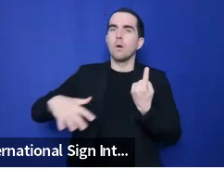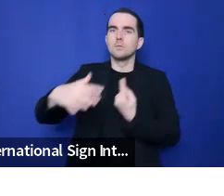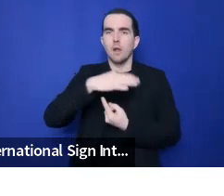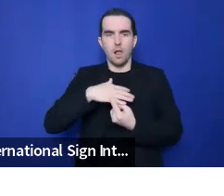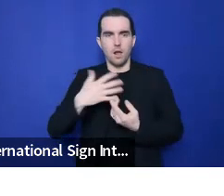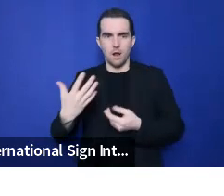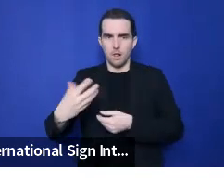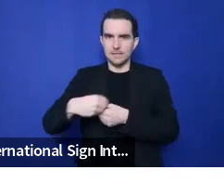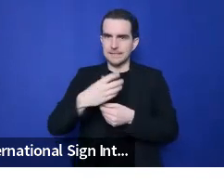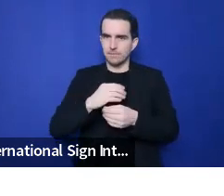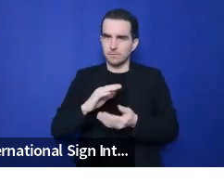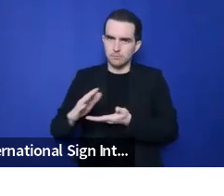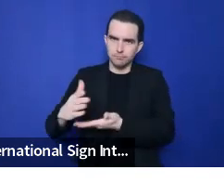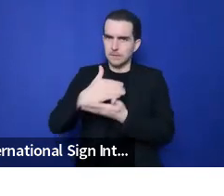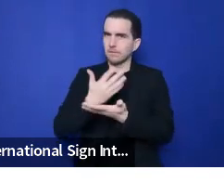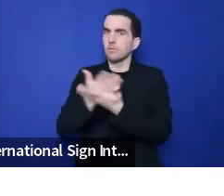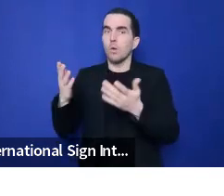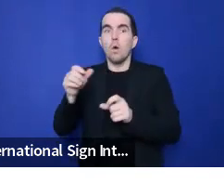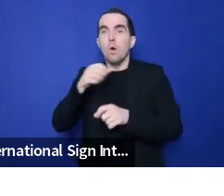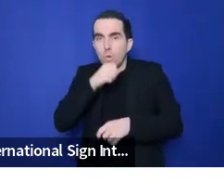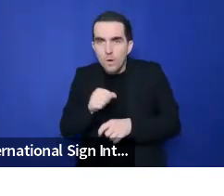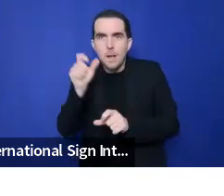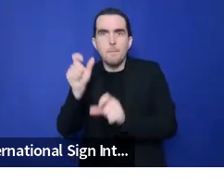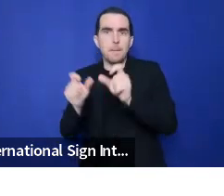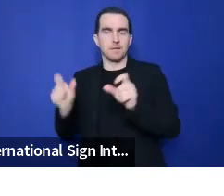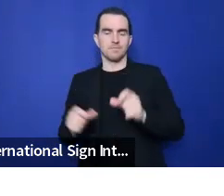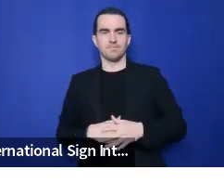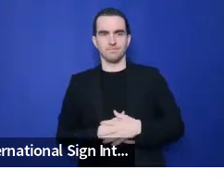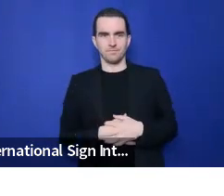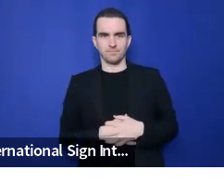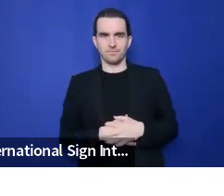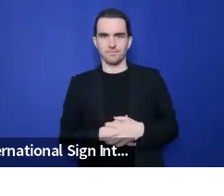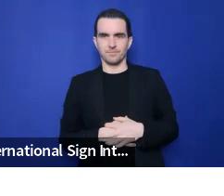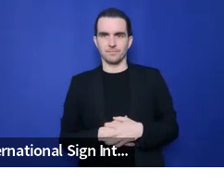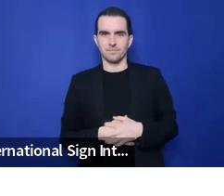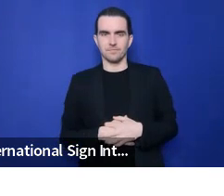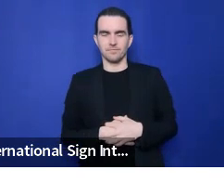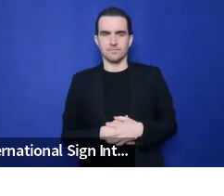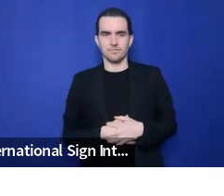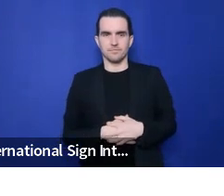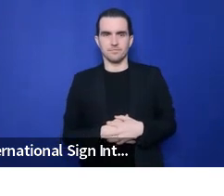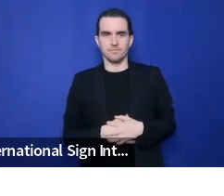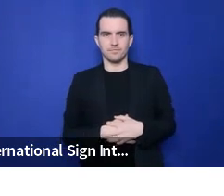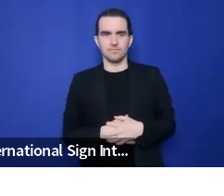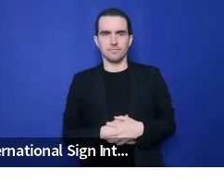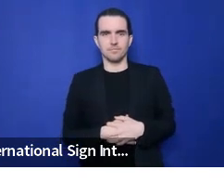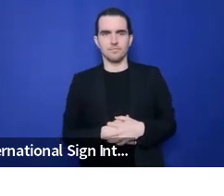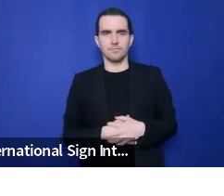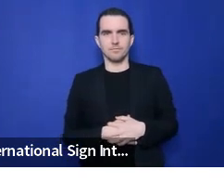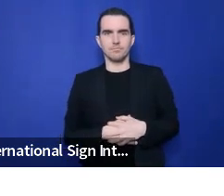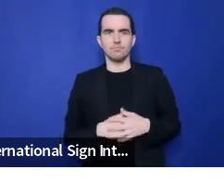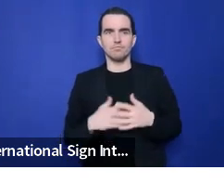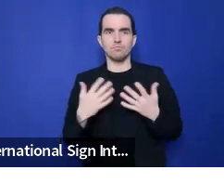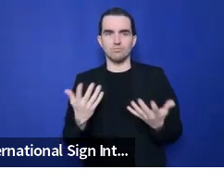and tourism, with contributions from agriculture and fisheries. It has a narrow production base and low connectivity, The country